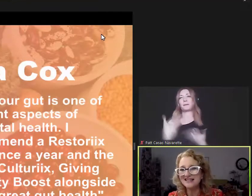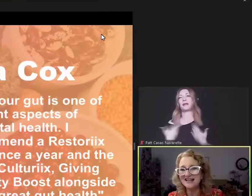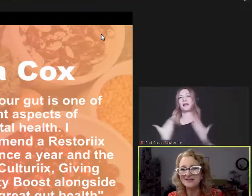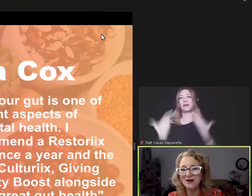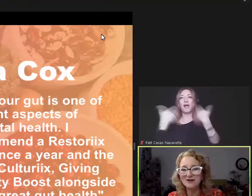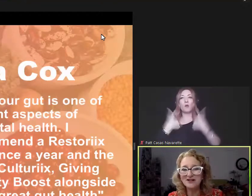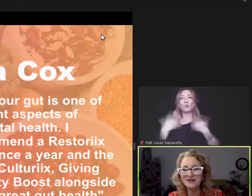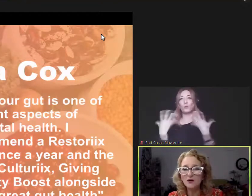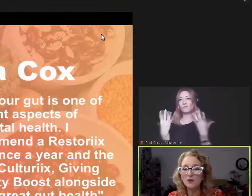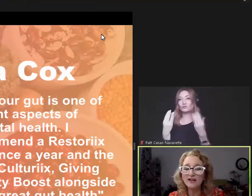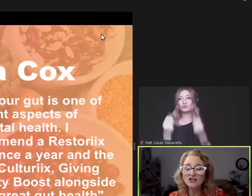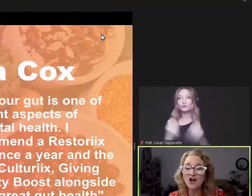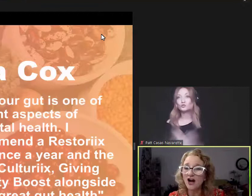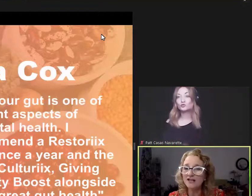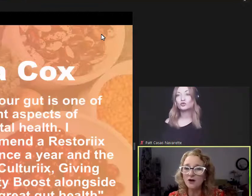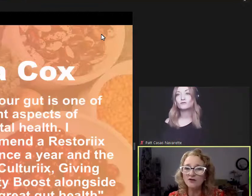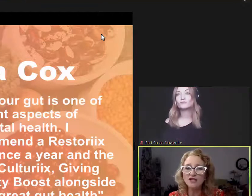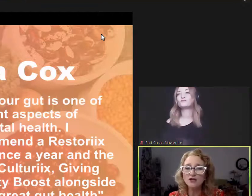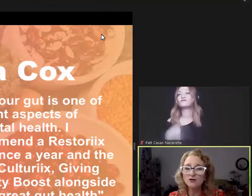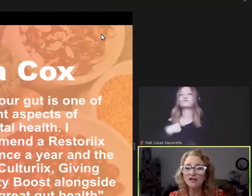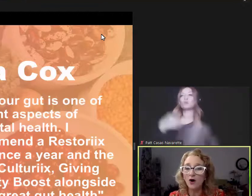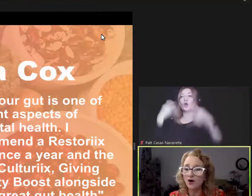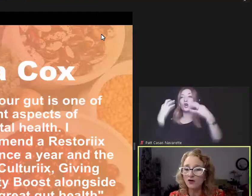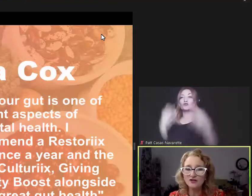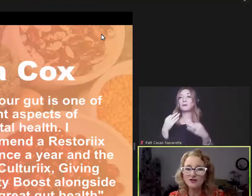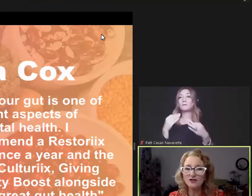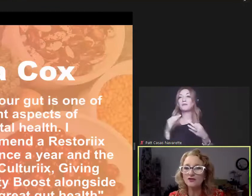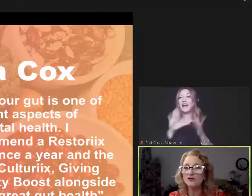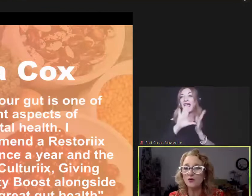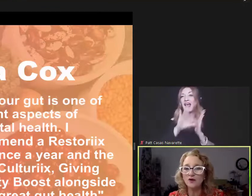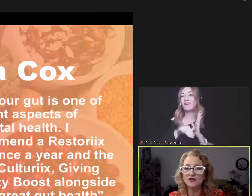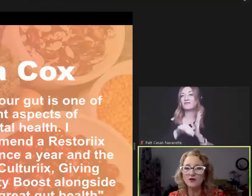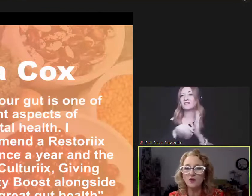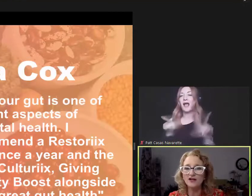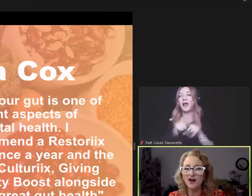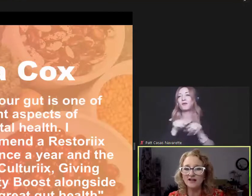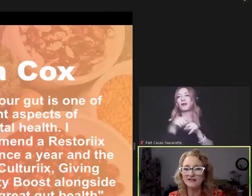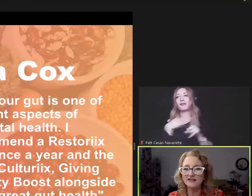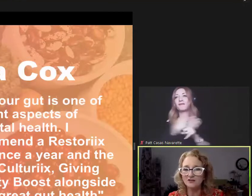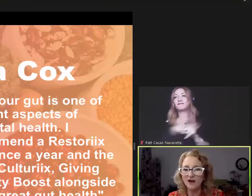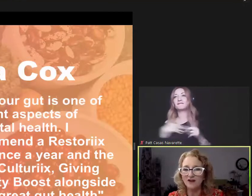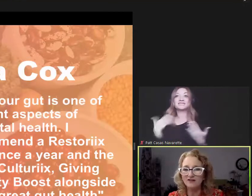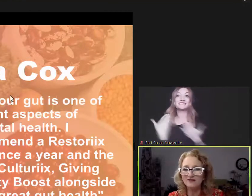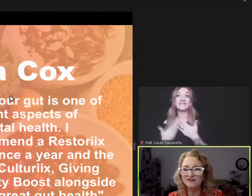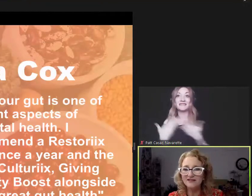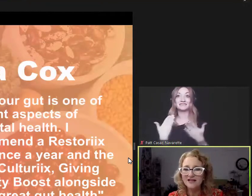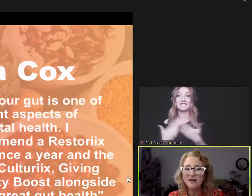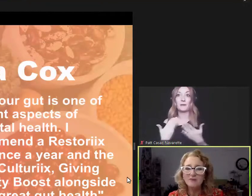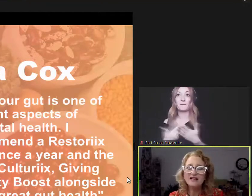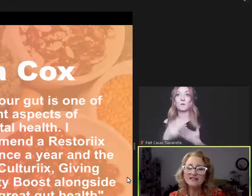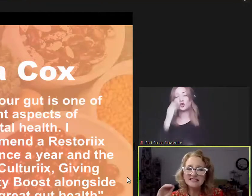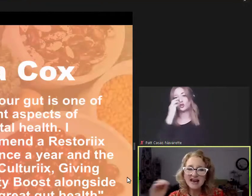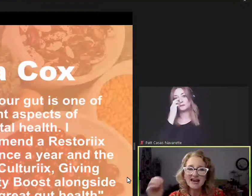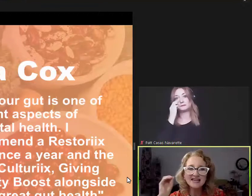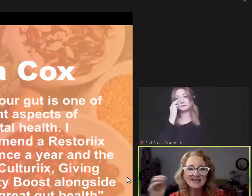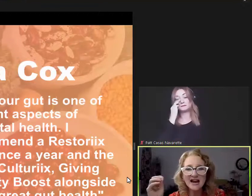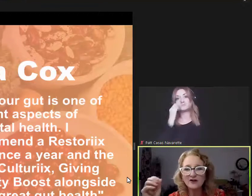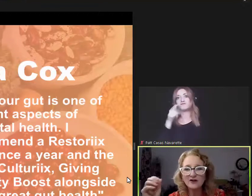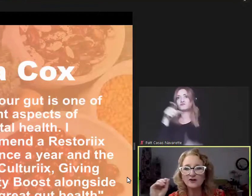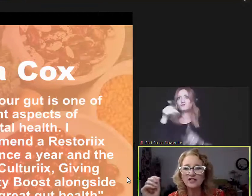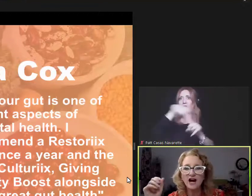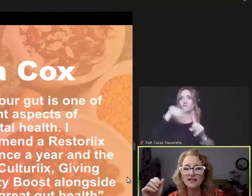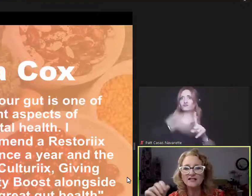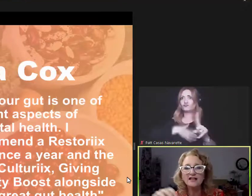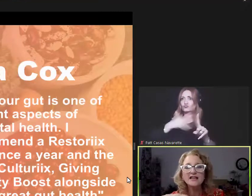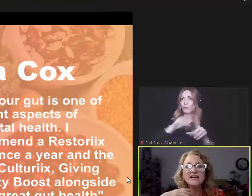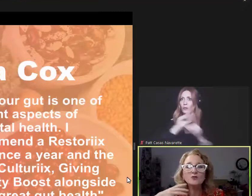on a testimonial, which I know that you can also use with your clients as well. Because taking care of